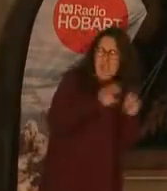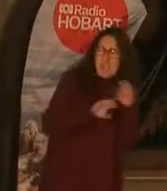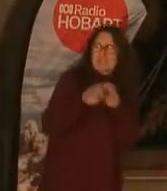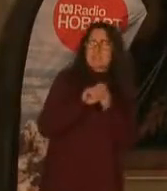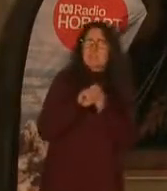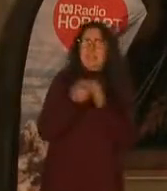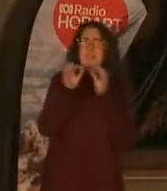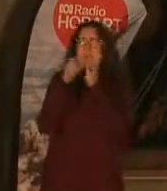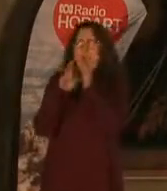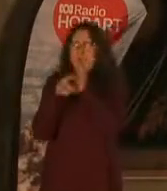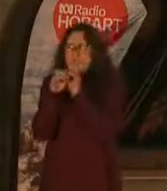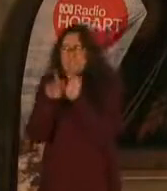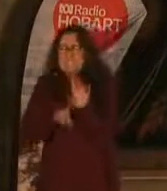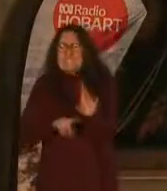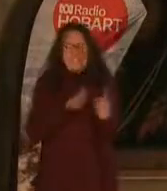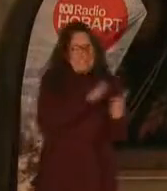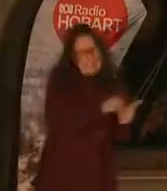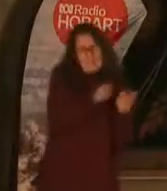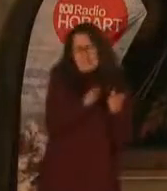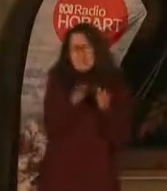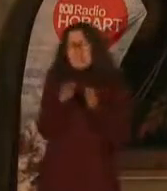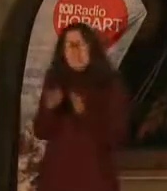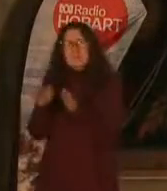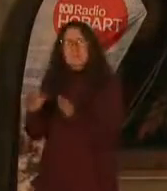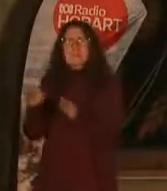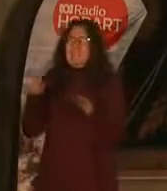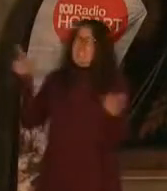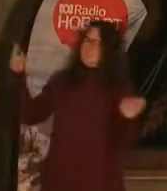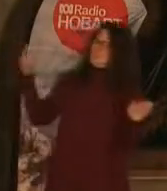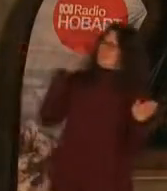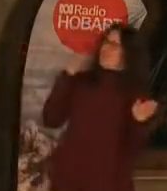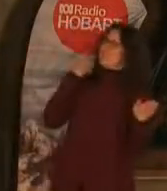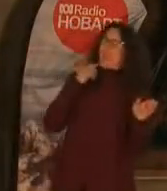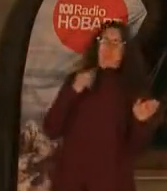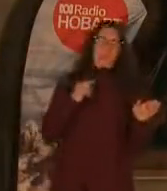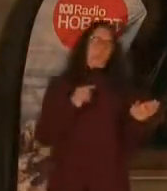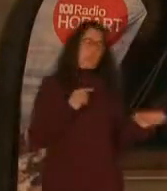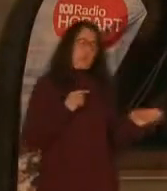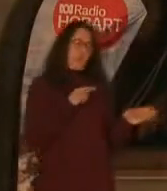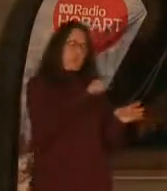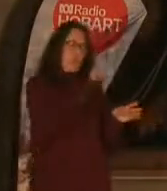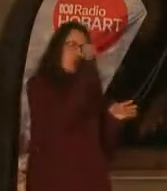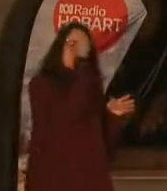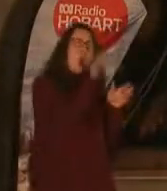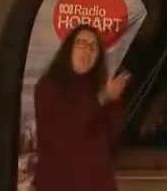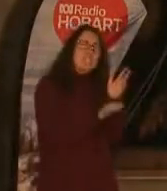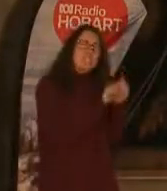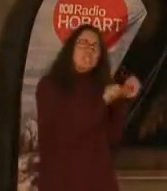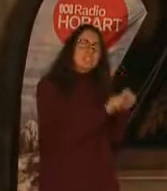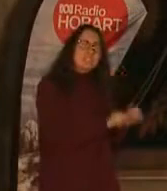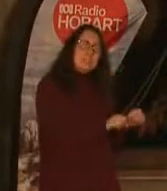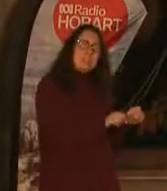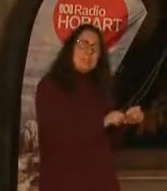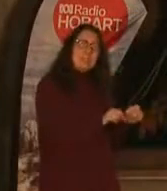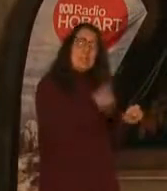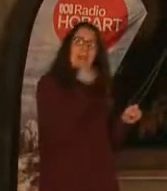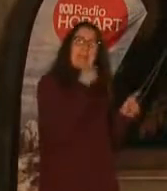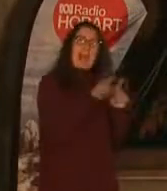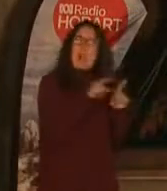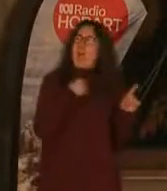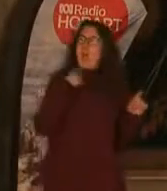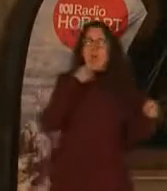that acknowledging that our knowledge systems are science demeans Western knowledge systems, as if it's a